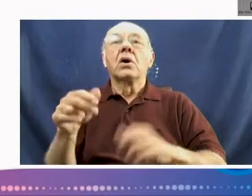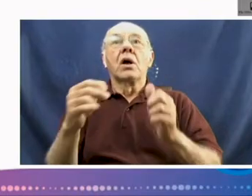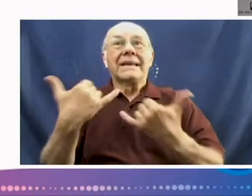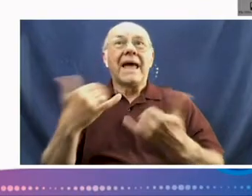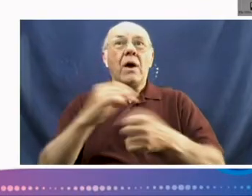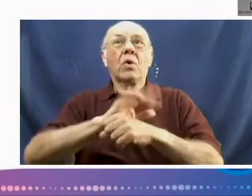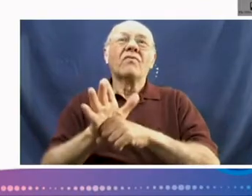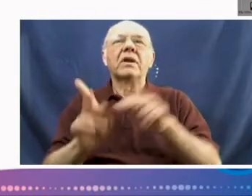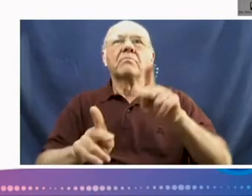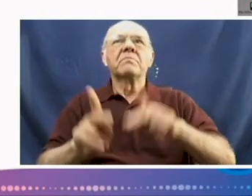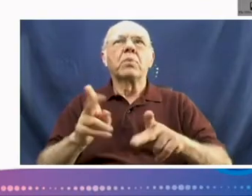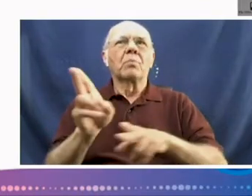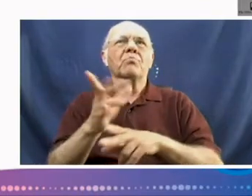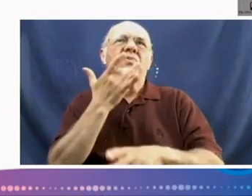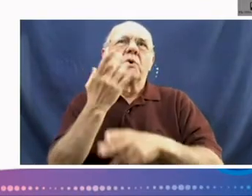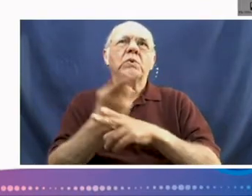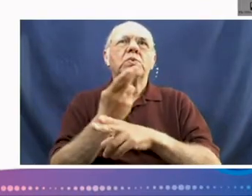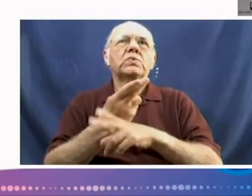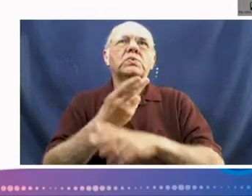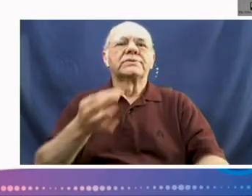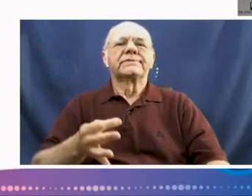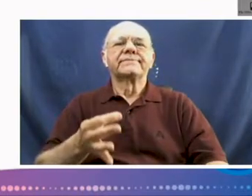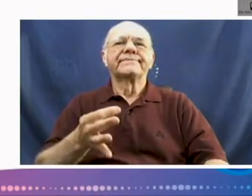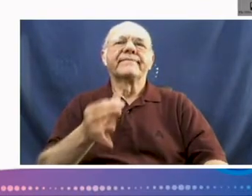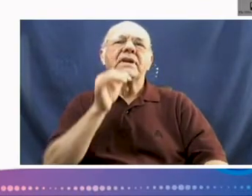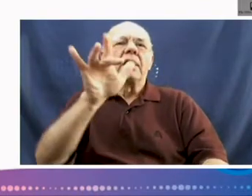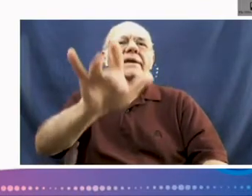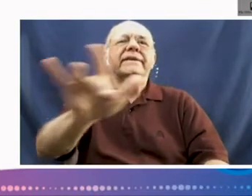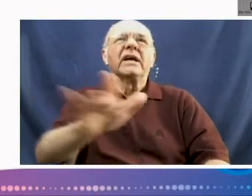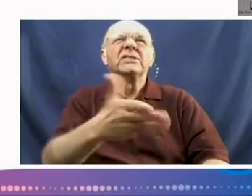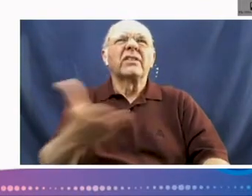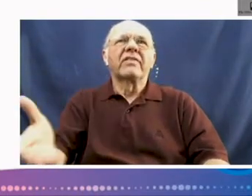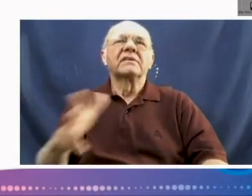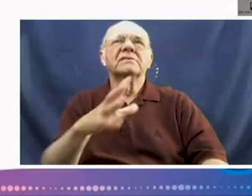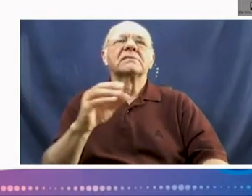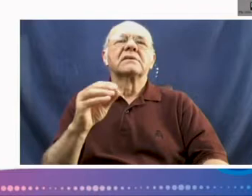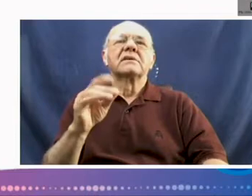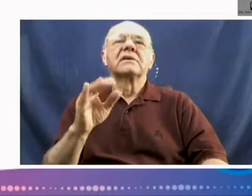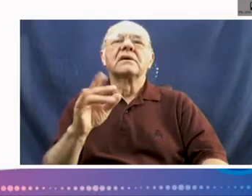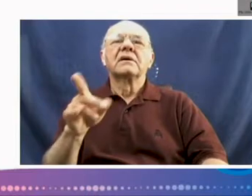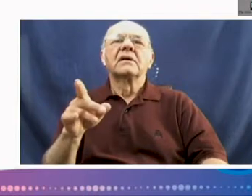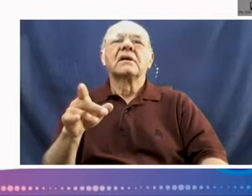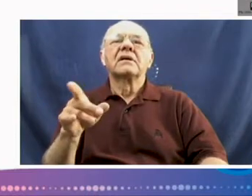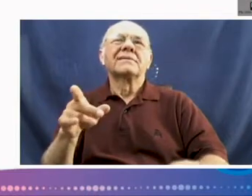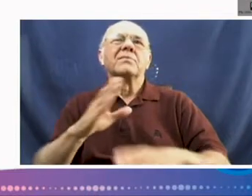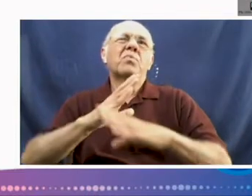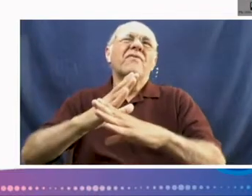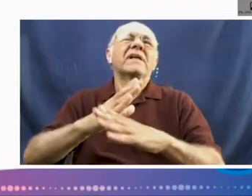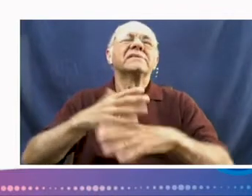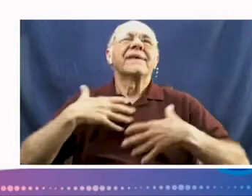system helps us protect customers and vehicle operators from health risks associated with handling cash.